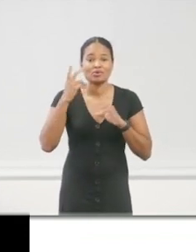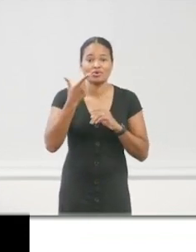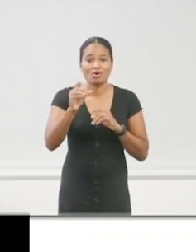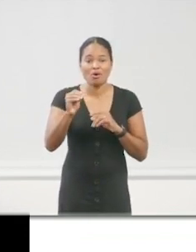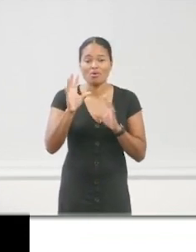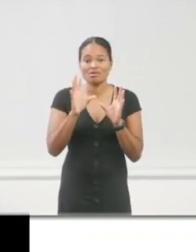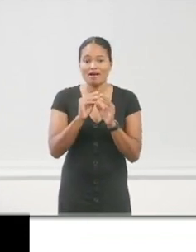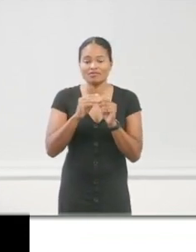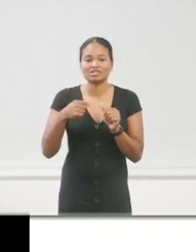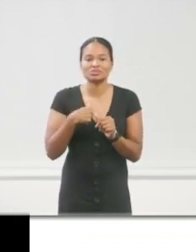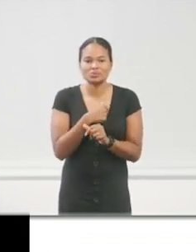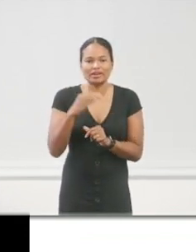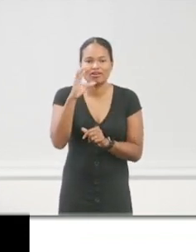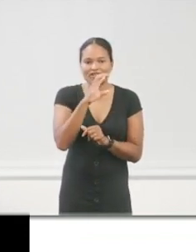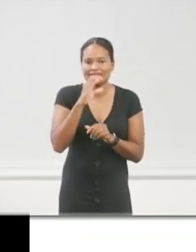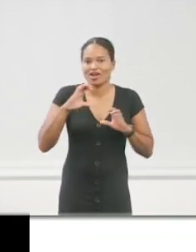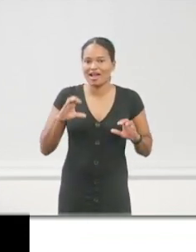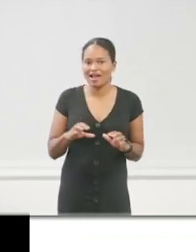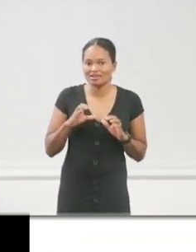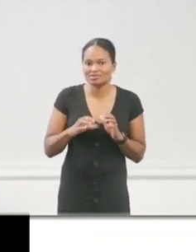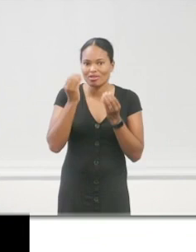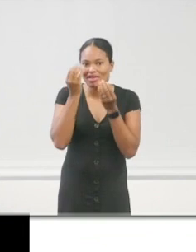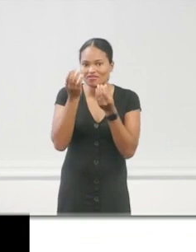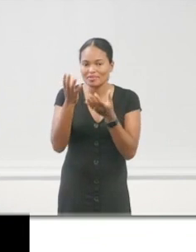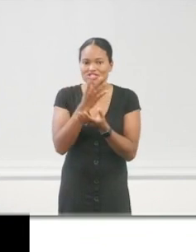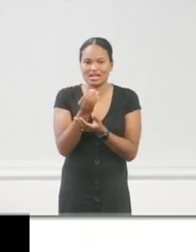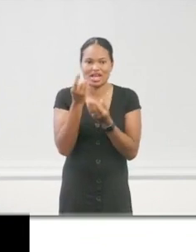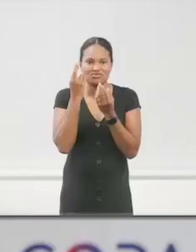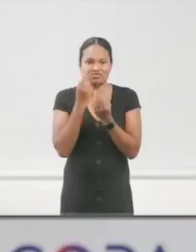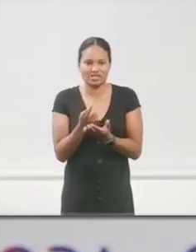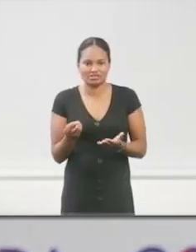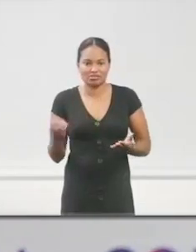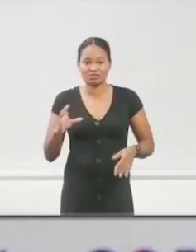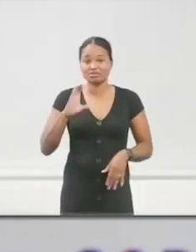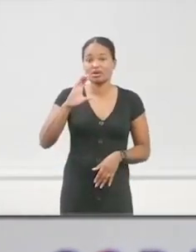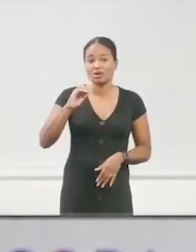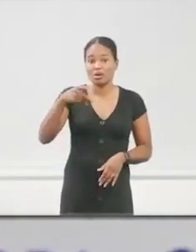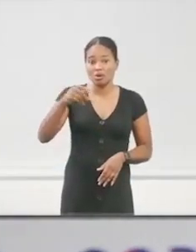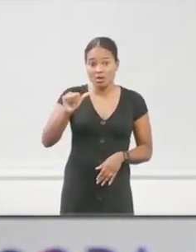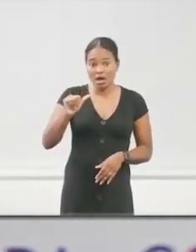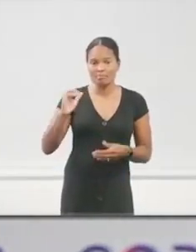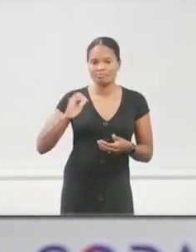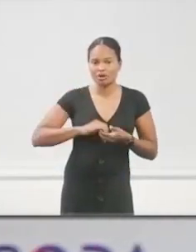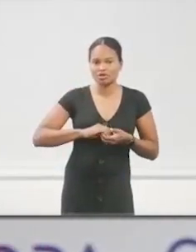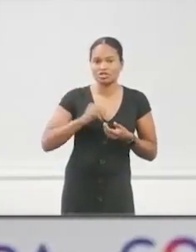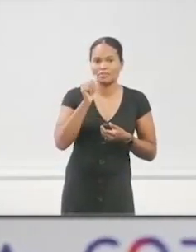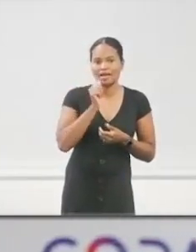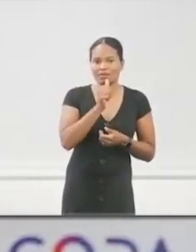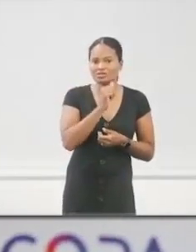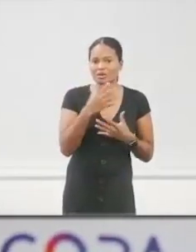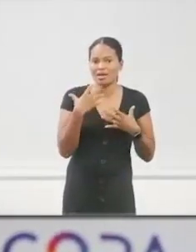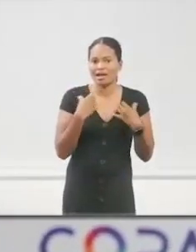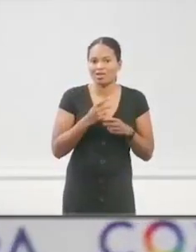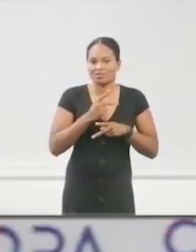actionable information and resources. COPA, in partnership with the Arizona Healthcare Association, was able